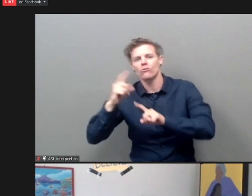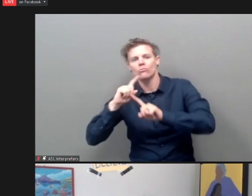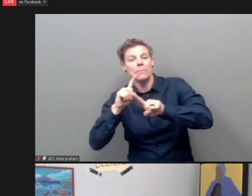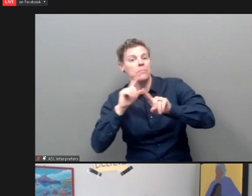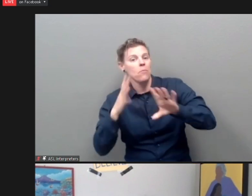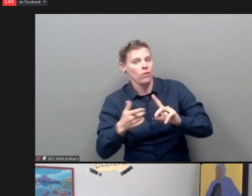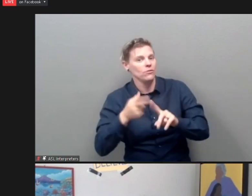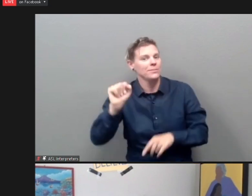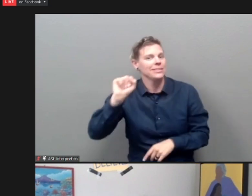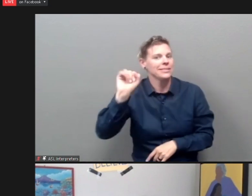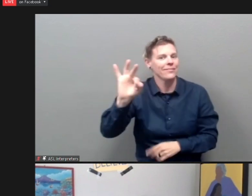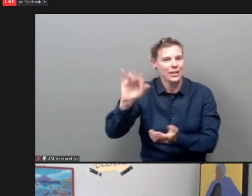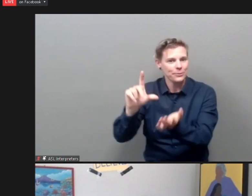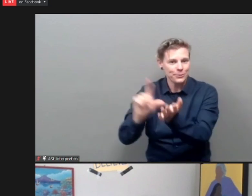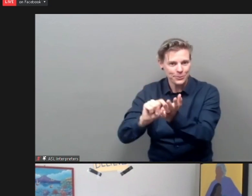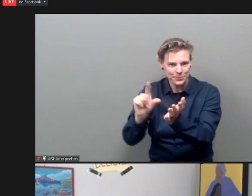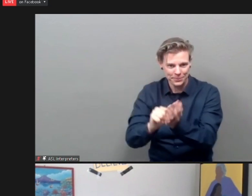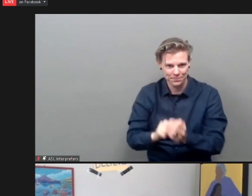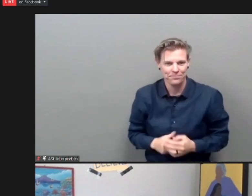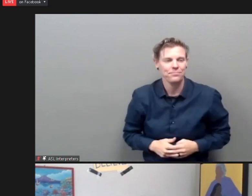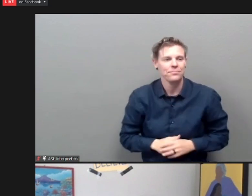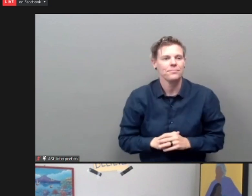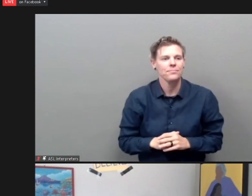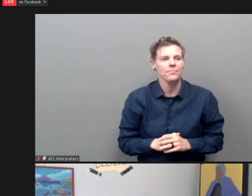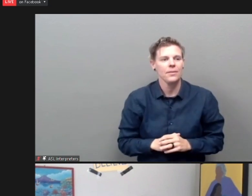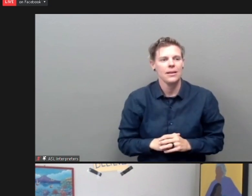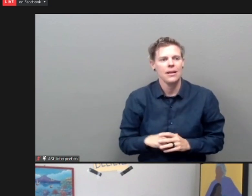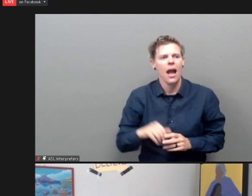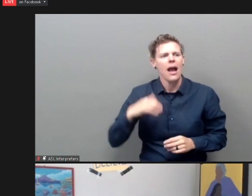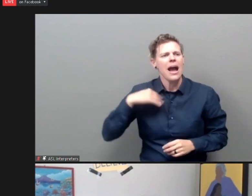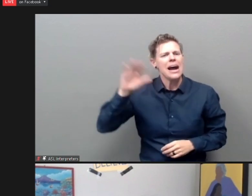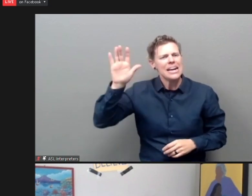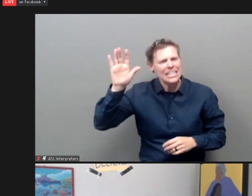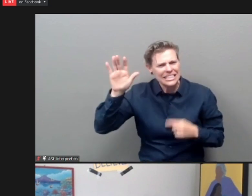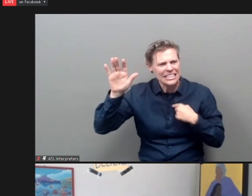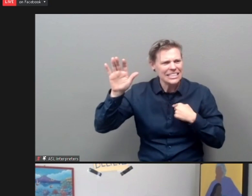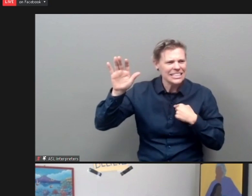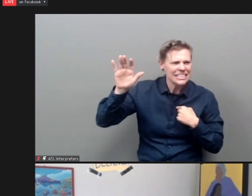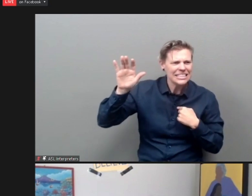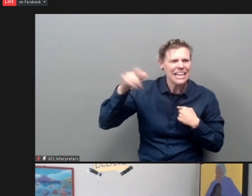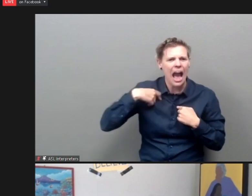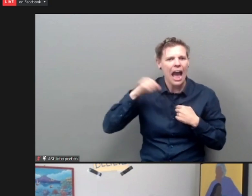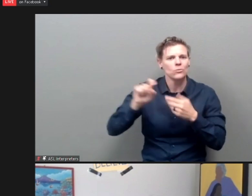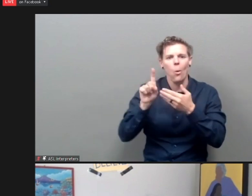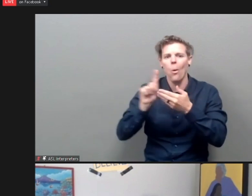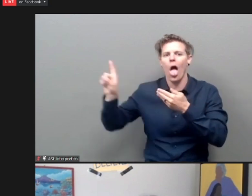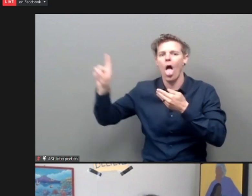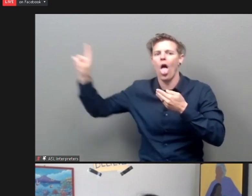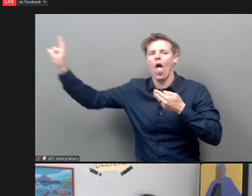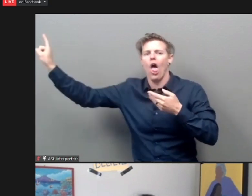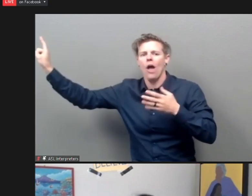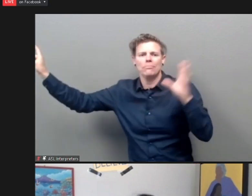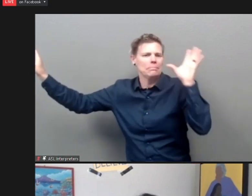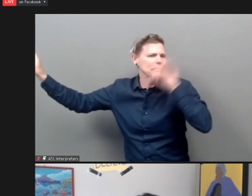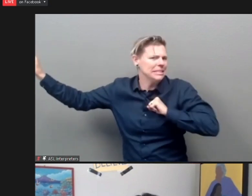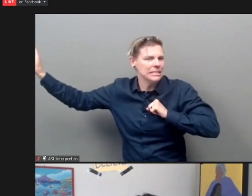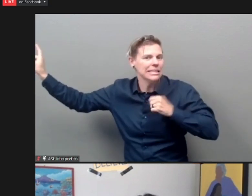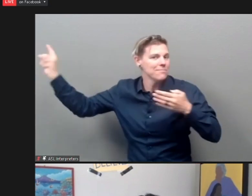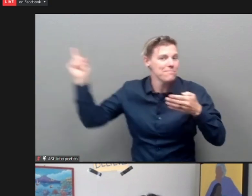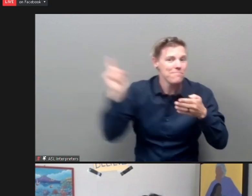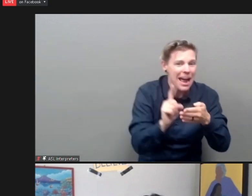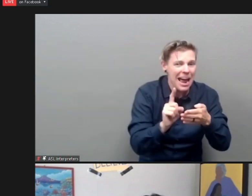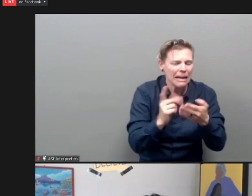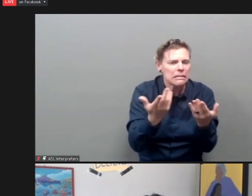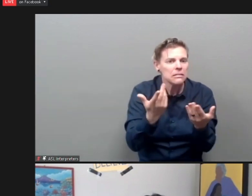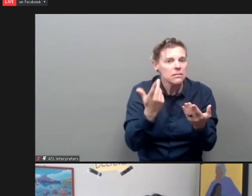I had to step away from the conference for a moment, so I apologize if this question had already been answered. But I just wanted